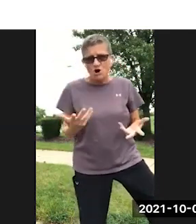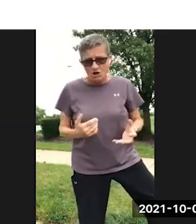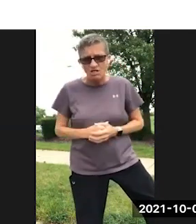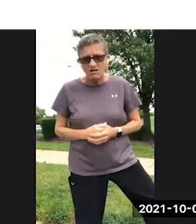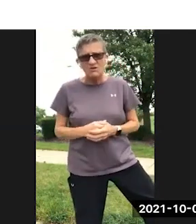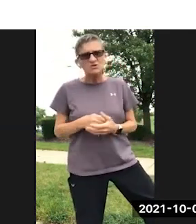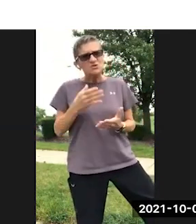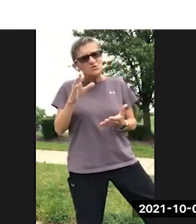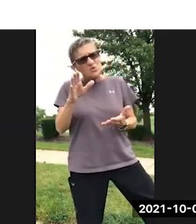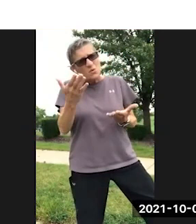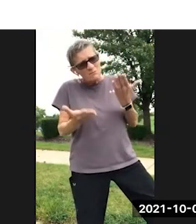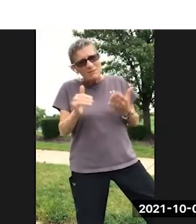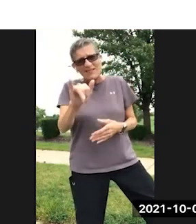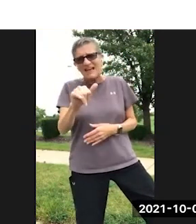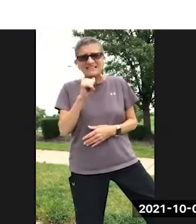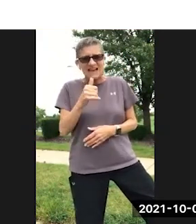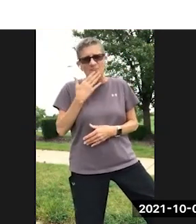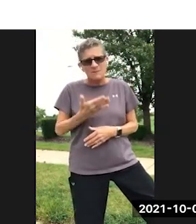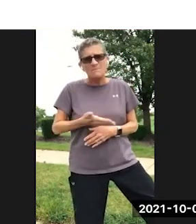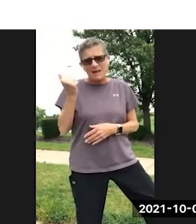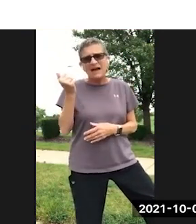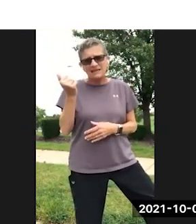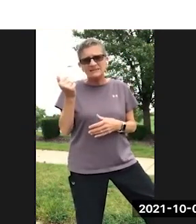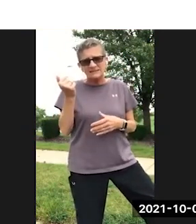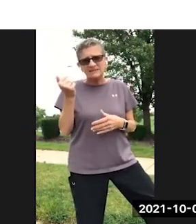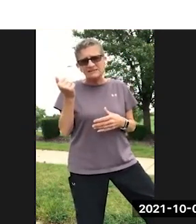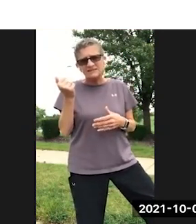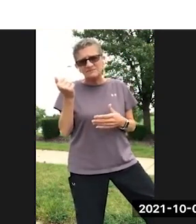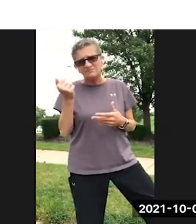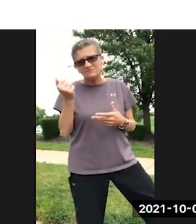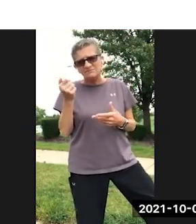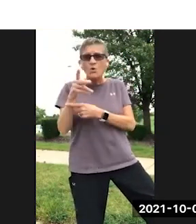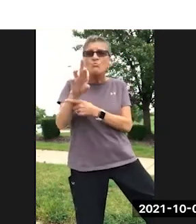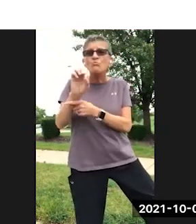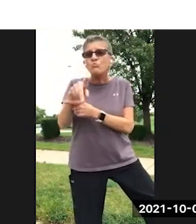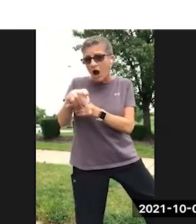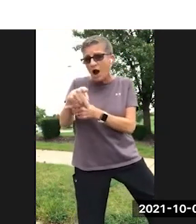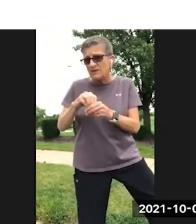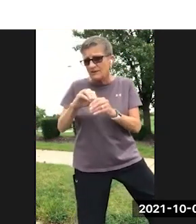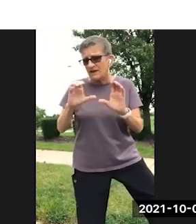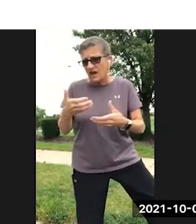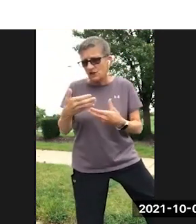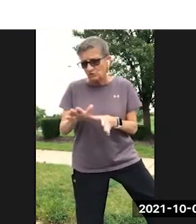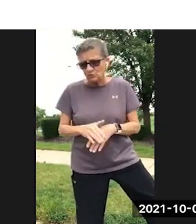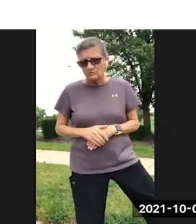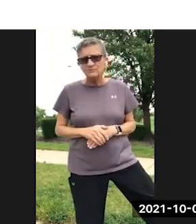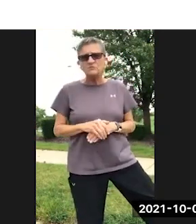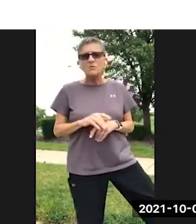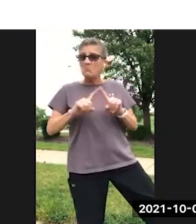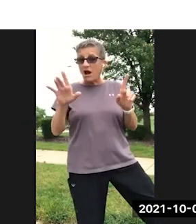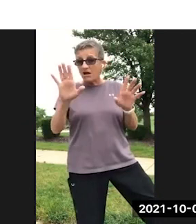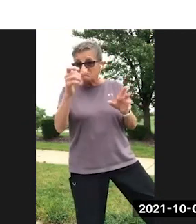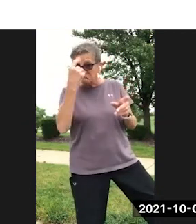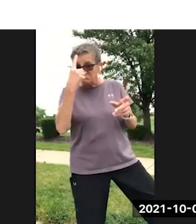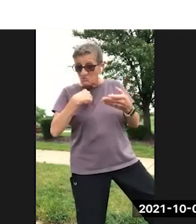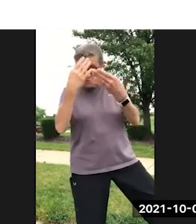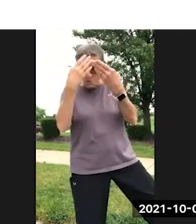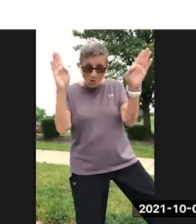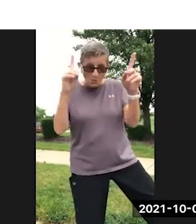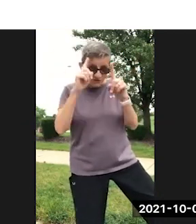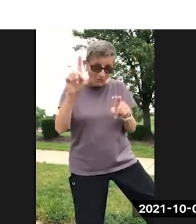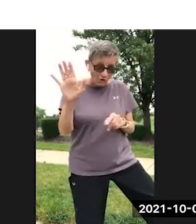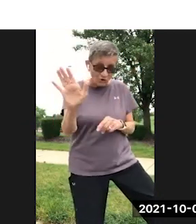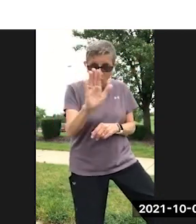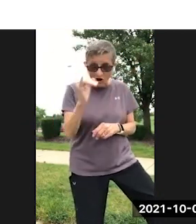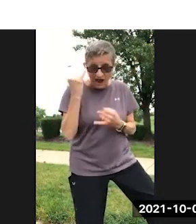not be the best prop to use in the classroom, but we are open to ideas if you guys happen to have